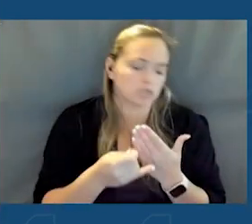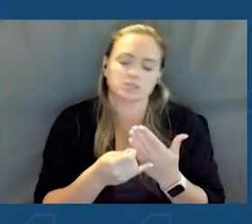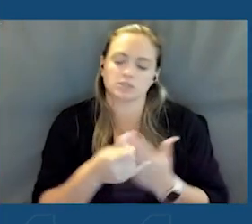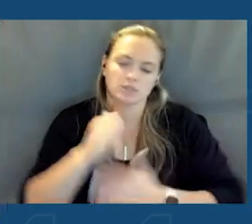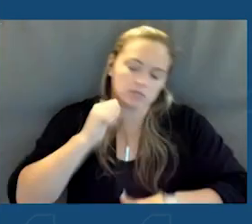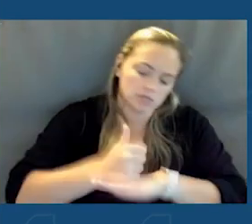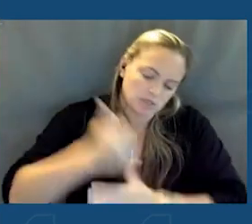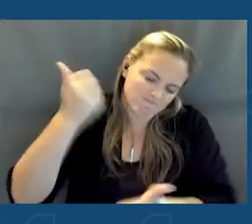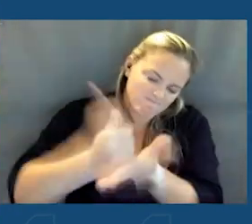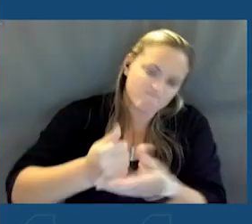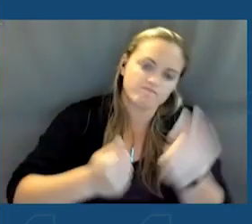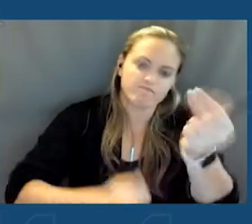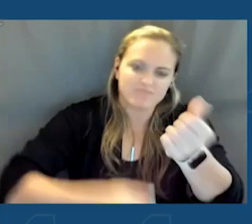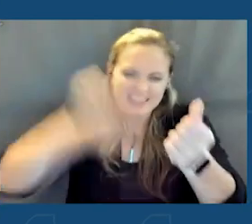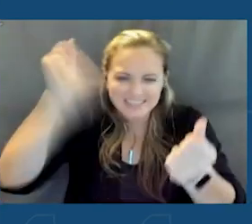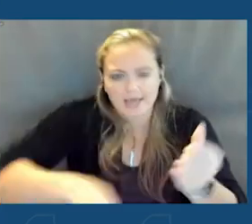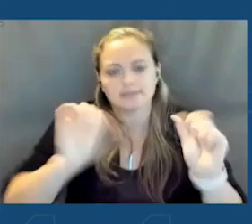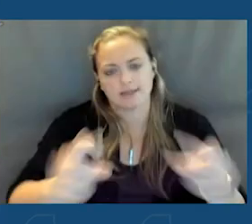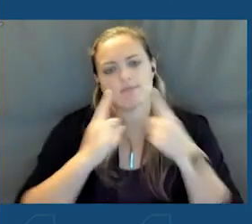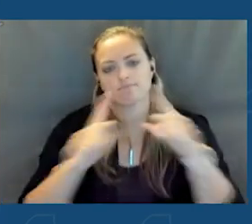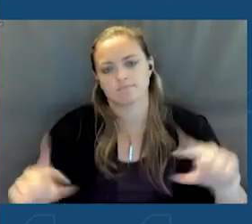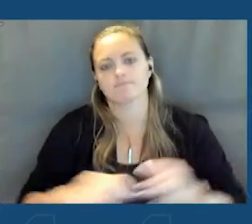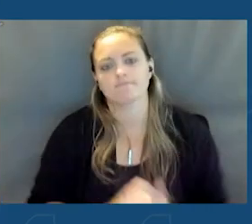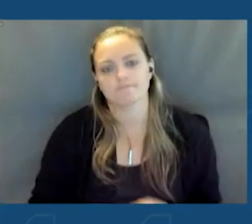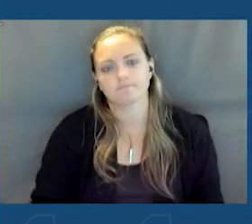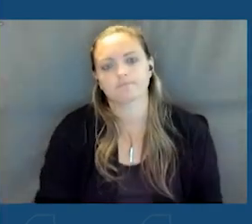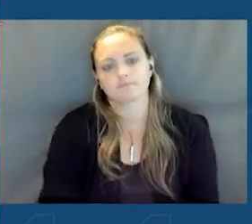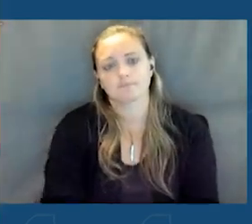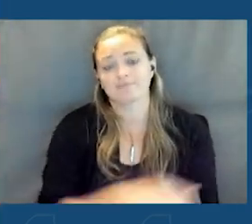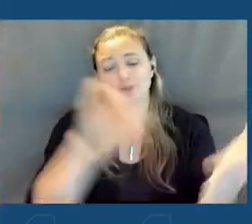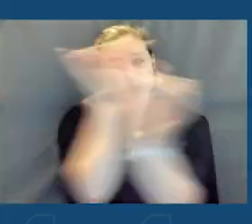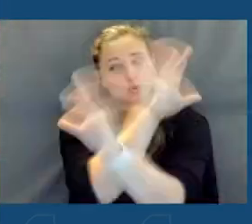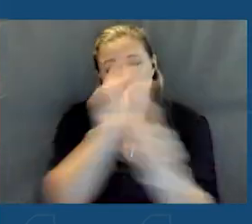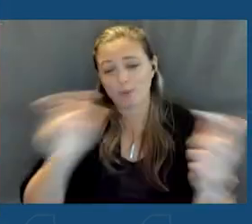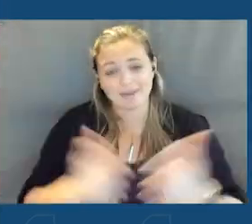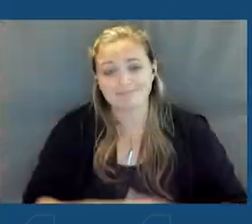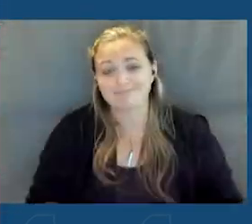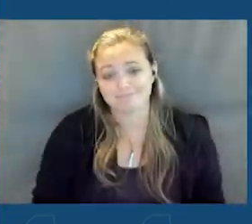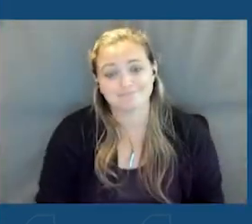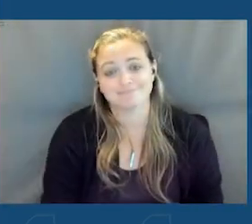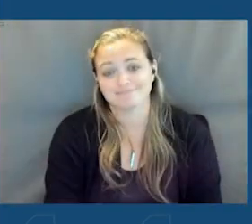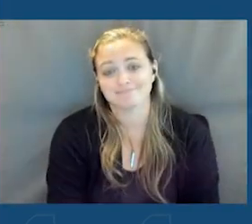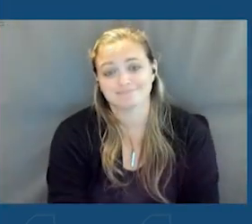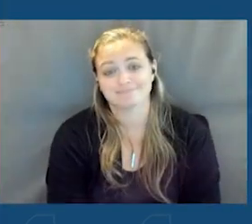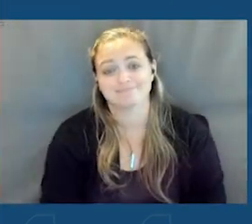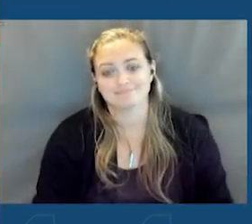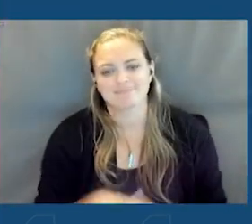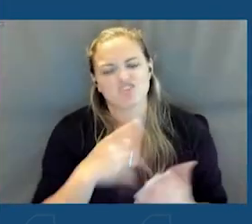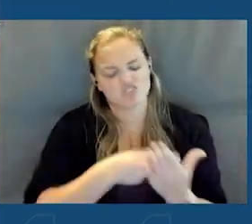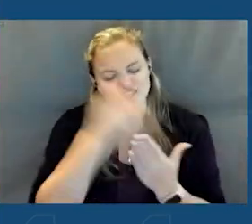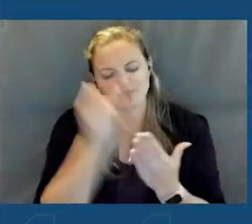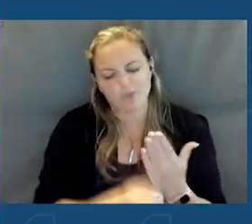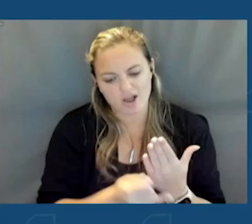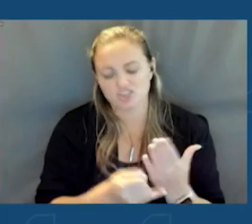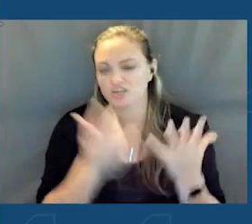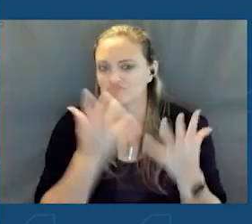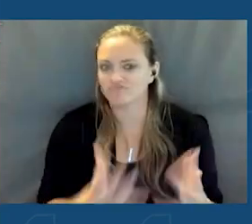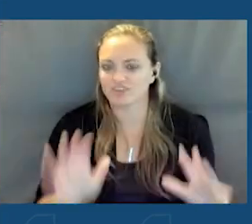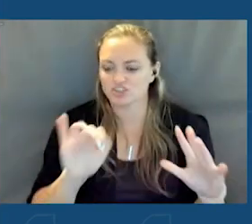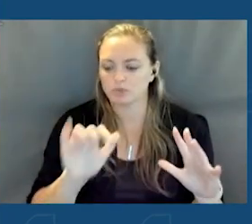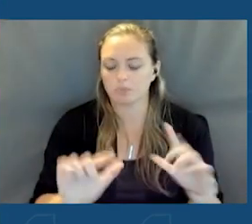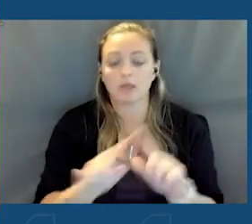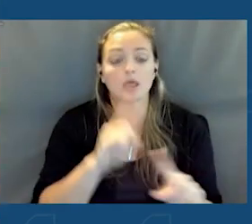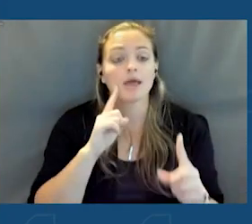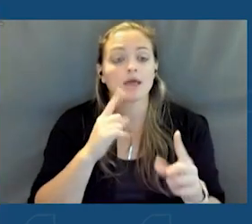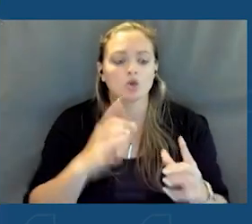say, yes, we can do anything. So we dream big. We dream big with this project. So this is the project that got the bill done. We're here today to officially